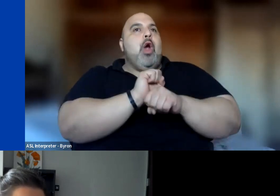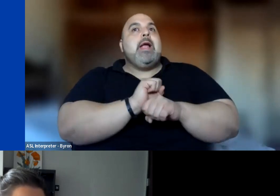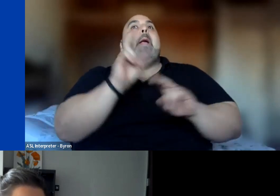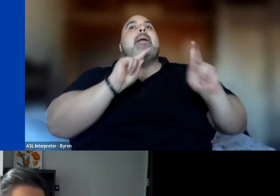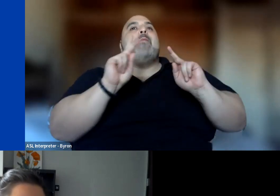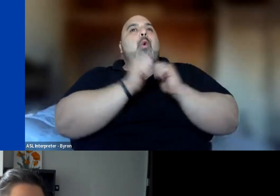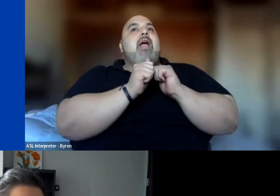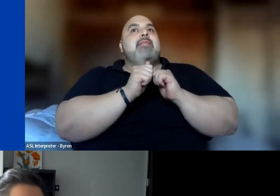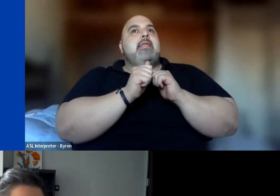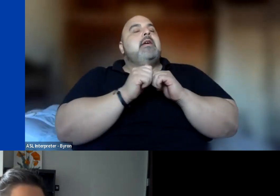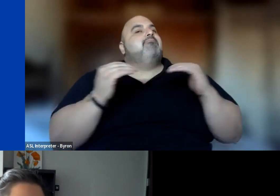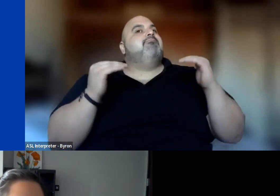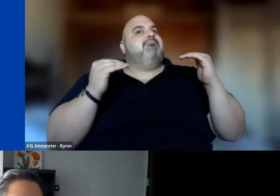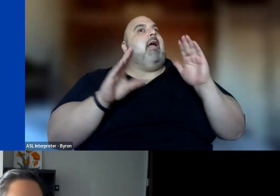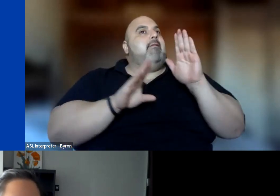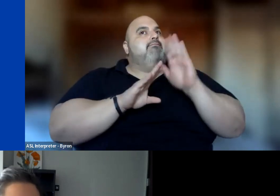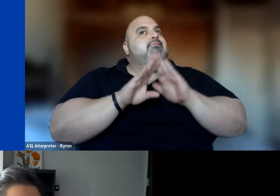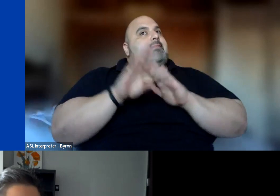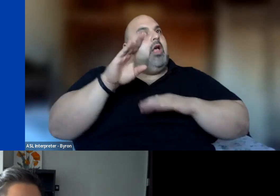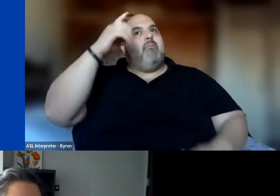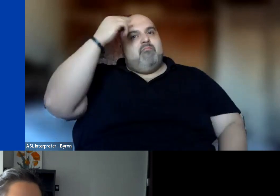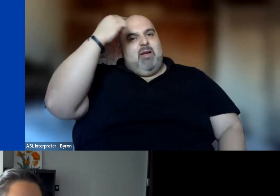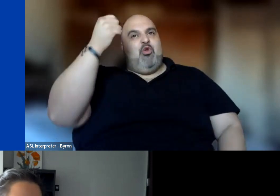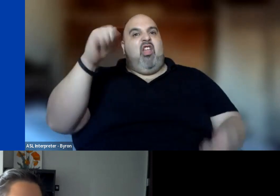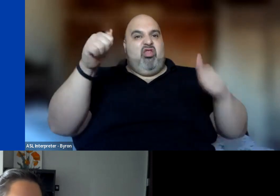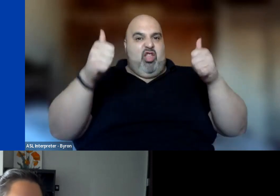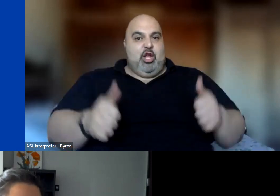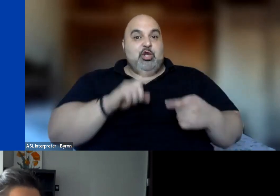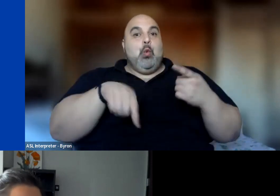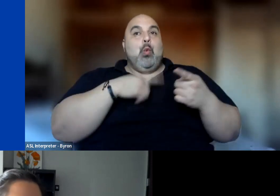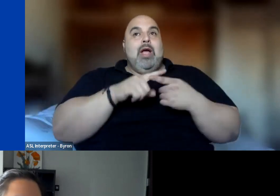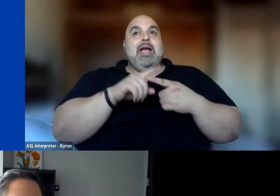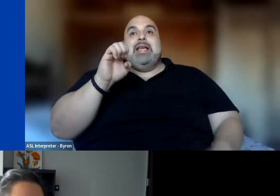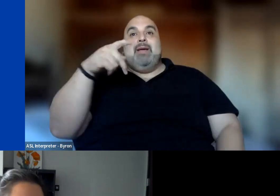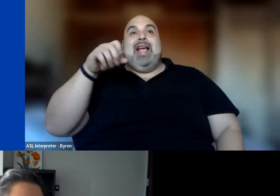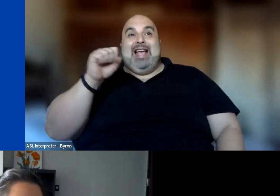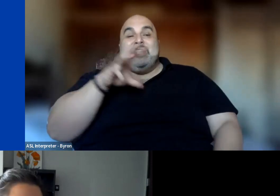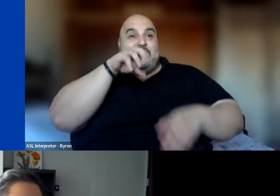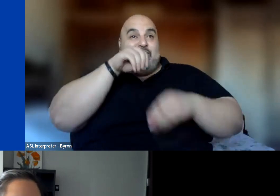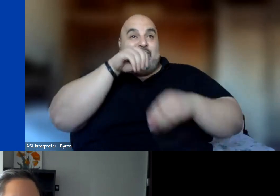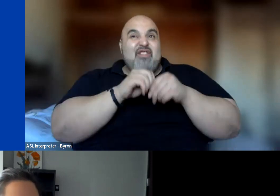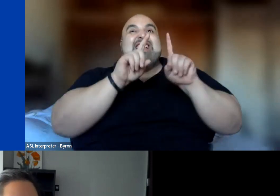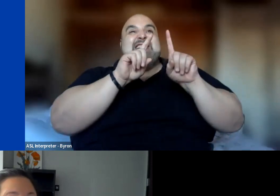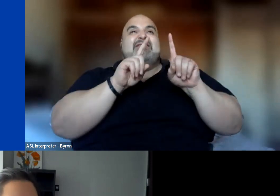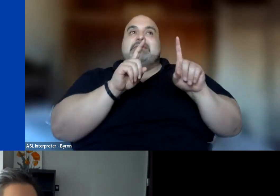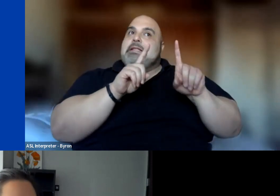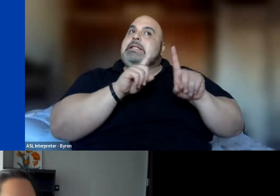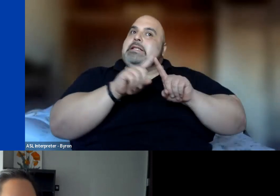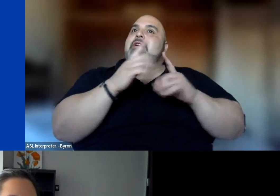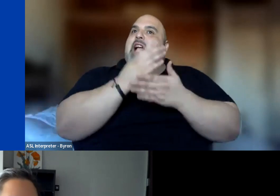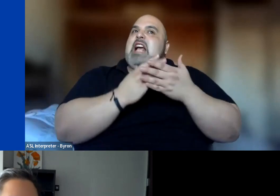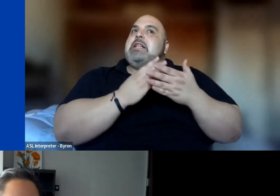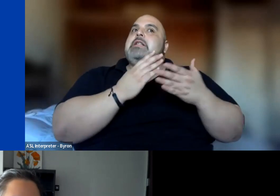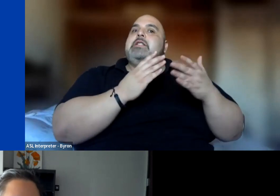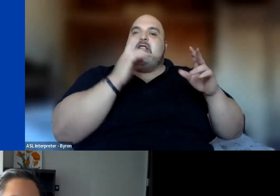memory loss and neurocognitive disorders, once APS is involved, sometimes in their severe forms of different parts of neglect, I really worry about